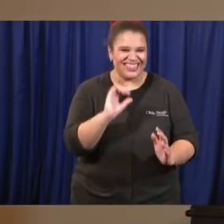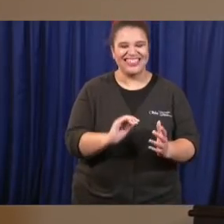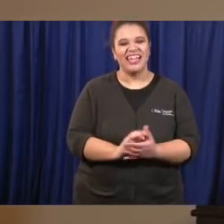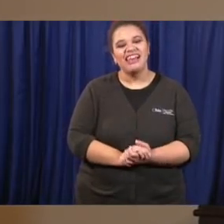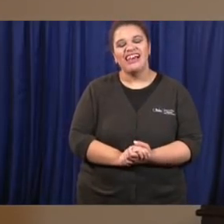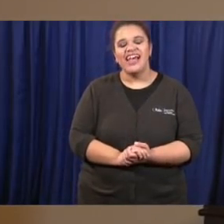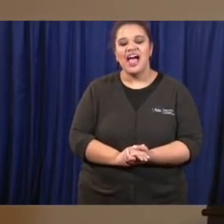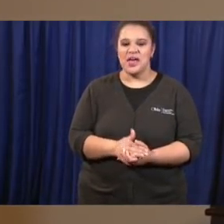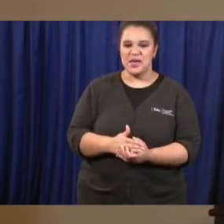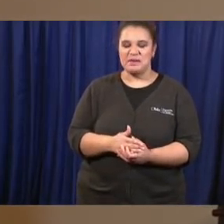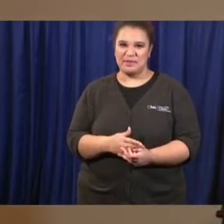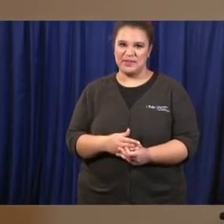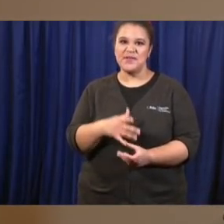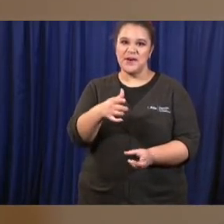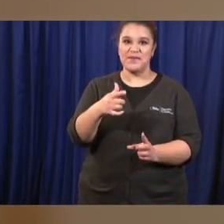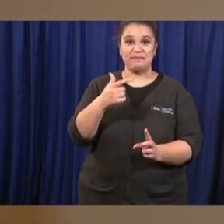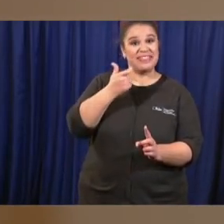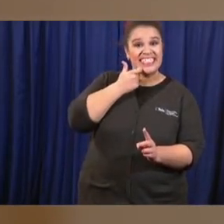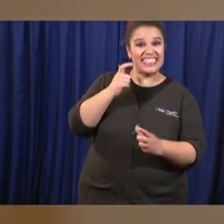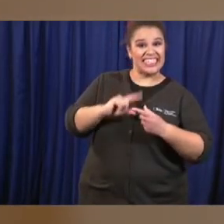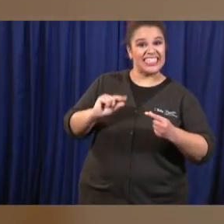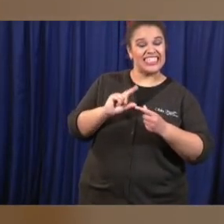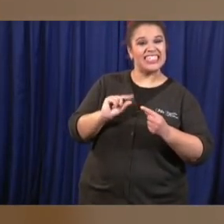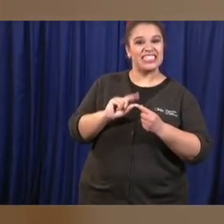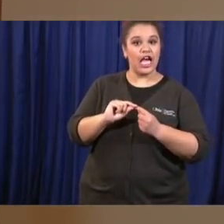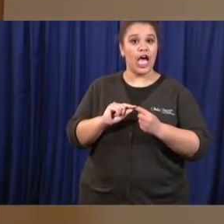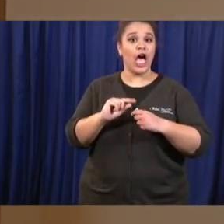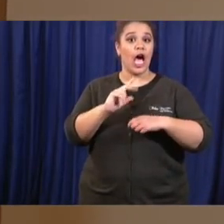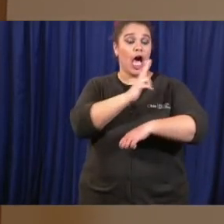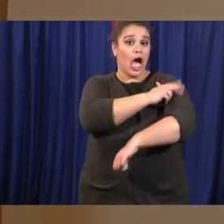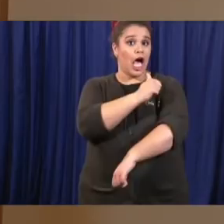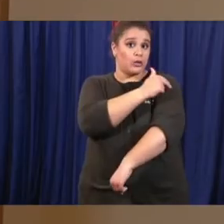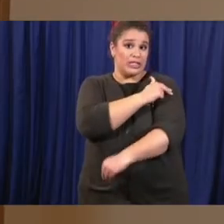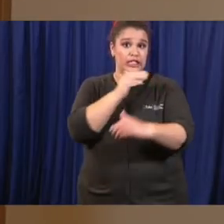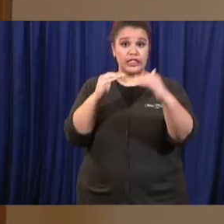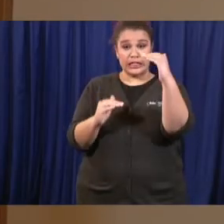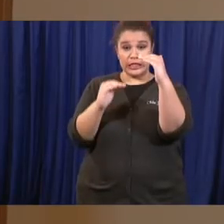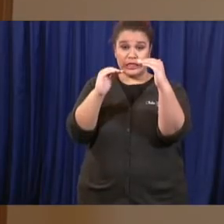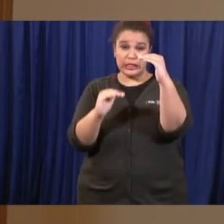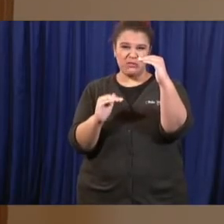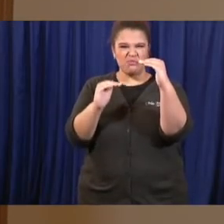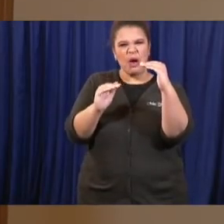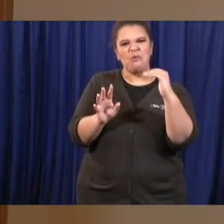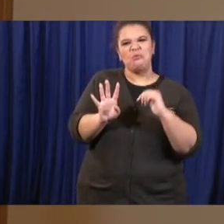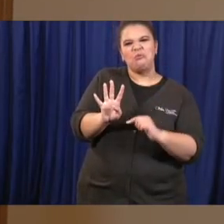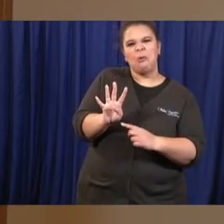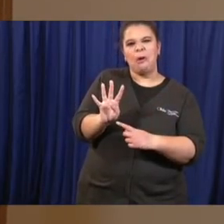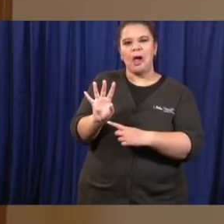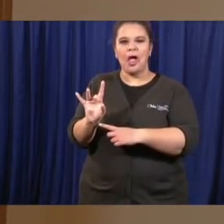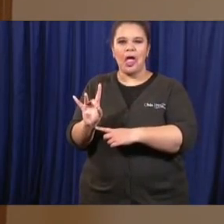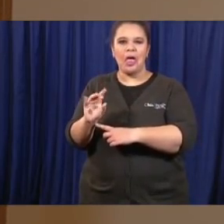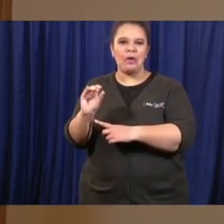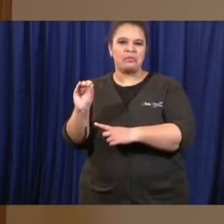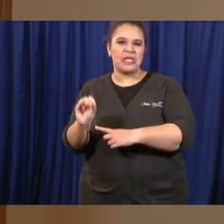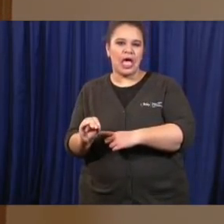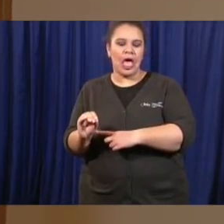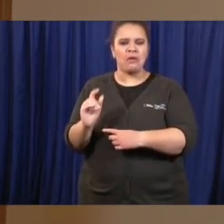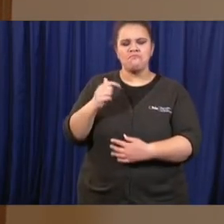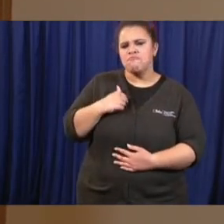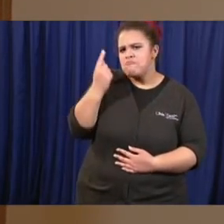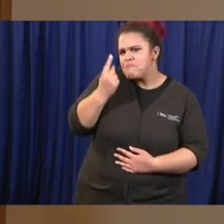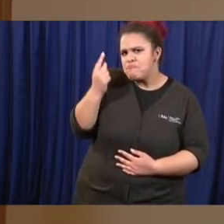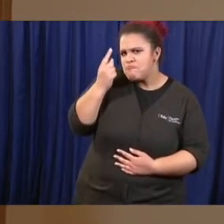had mentioned that the hospitals are at about 48% right now. Are there any cases you're seeing where